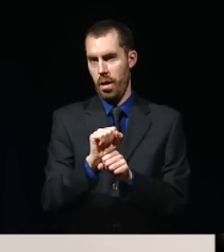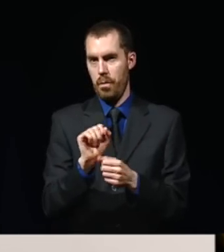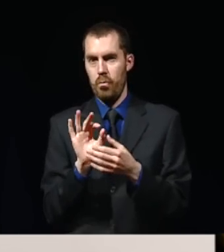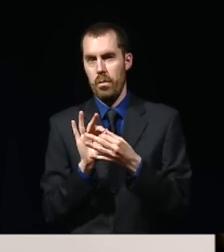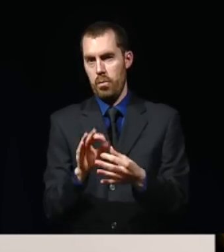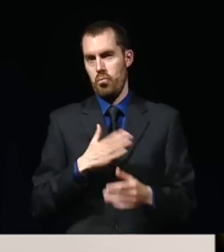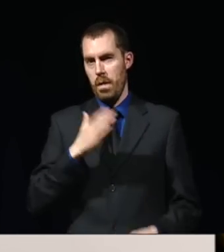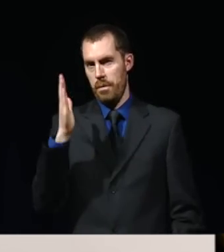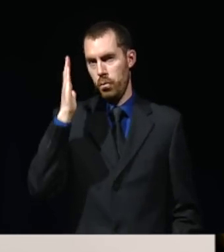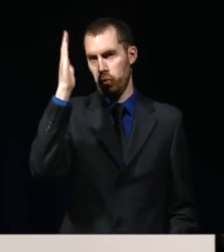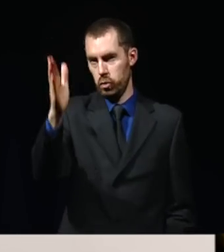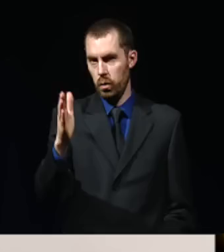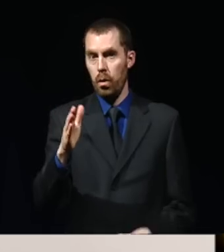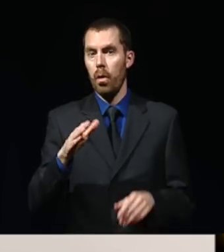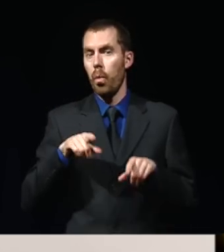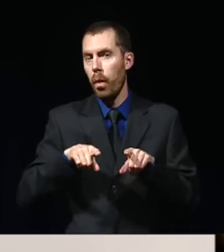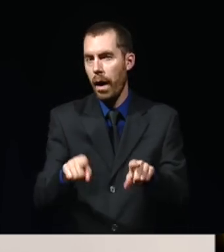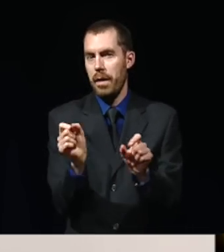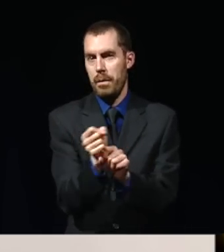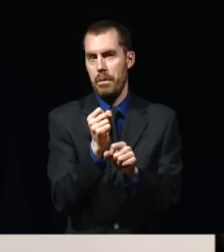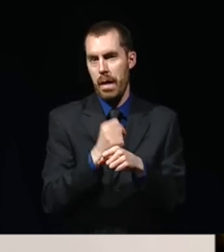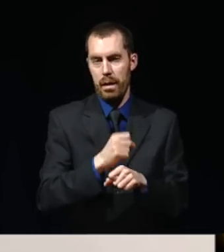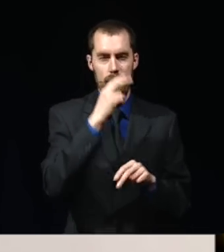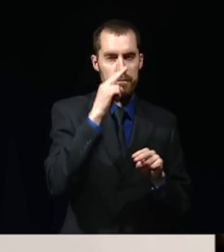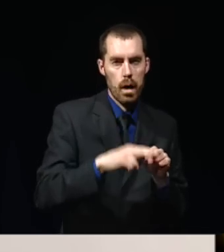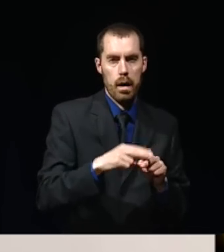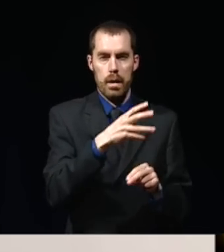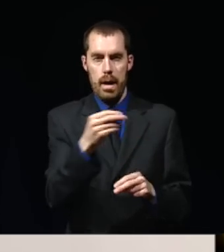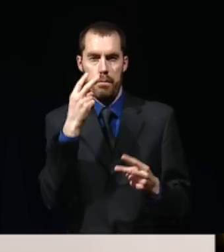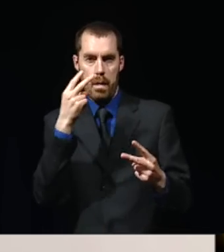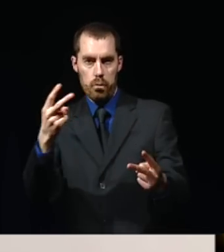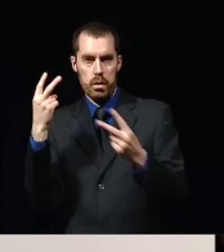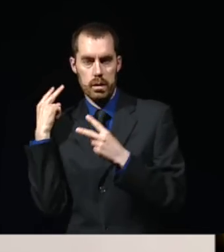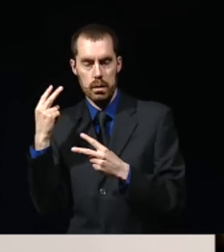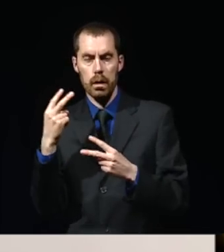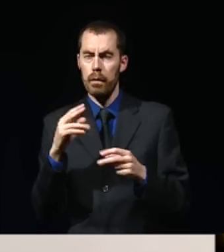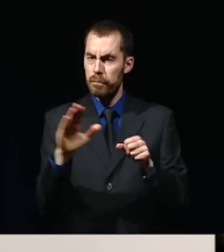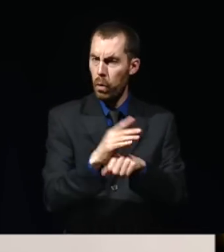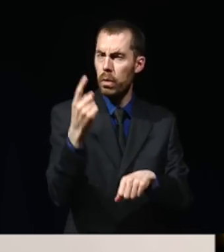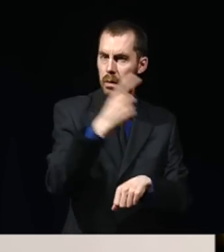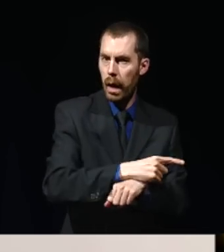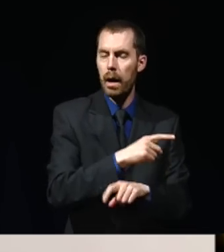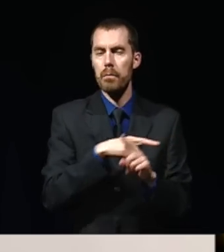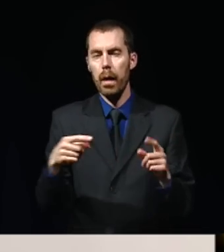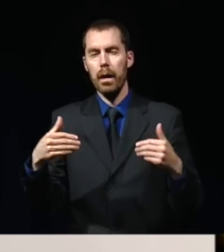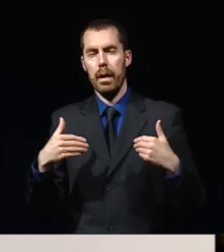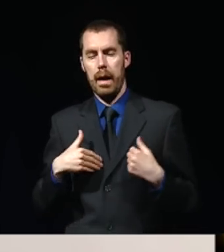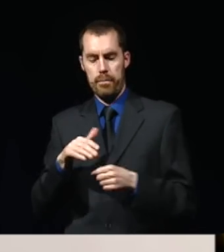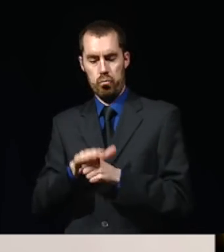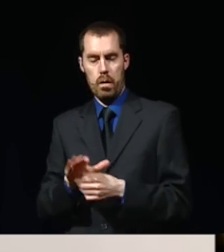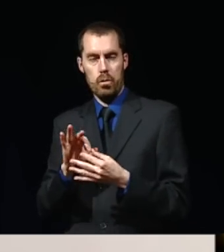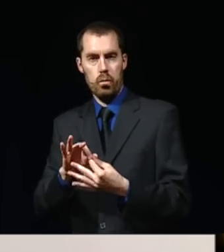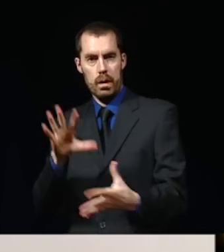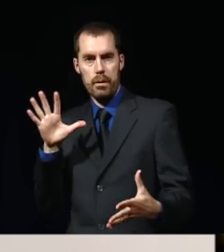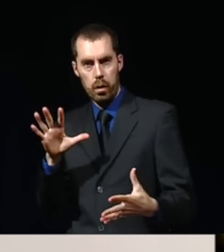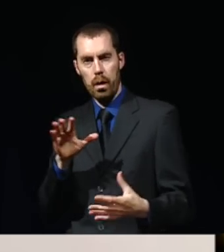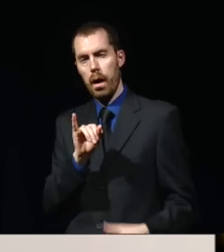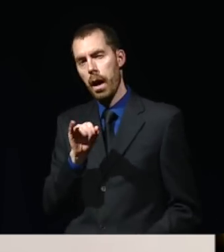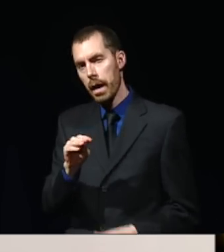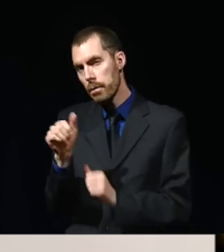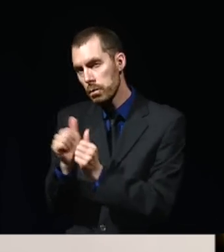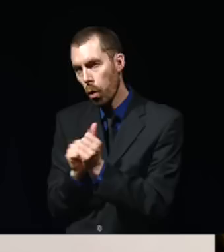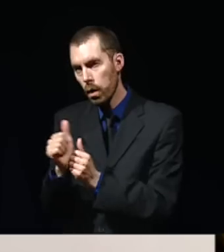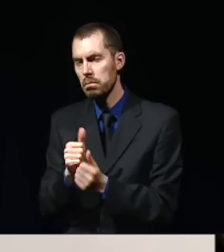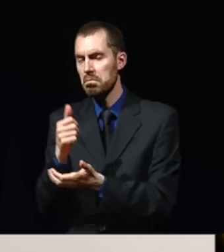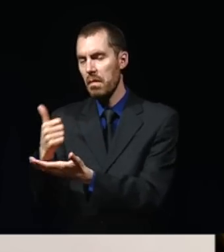memories. Though my days were packed, my stress relievers, like club sports and intramurals, kept me balanced and on track. What were